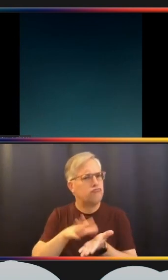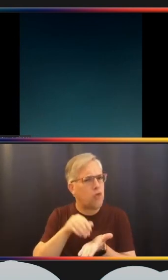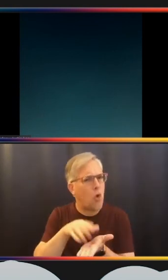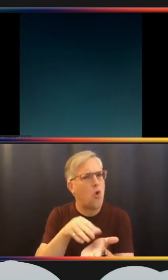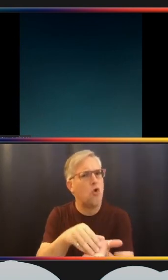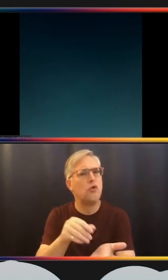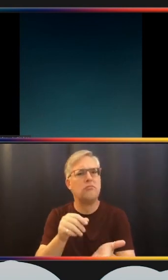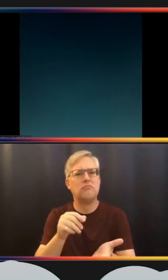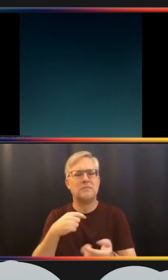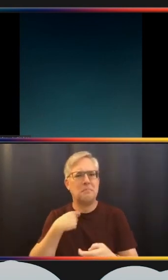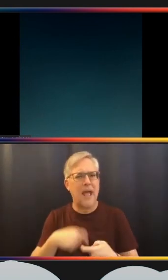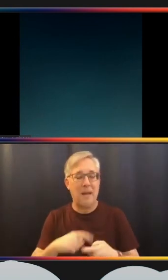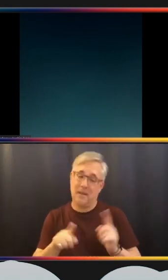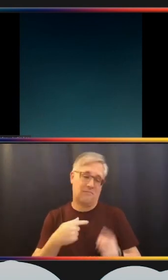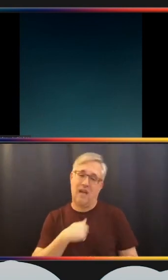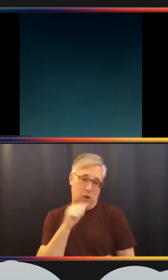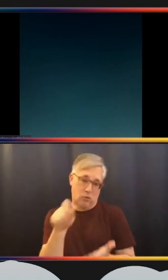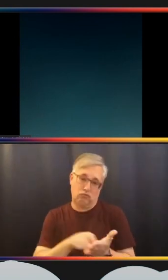a writer.